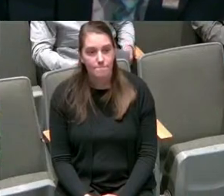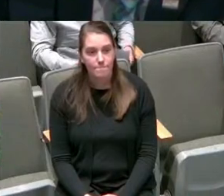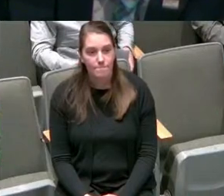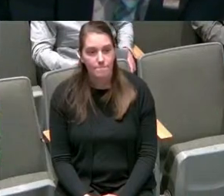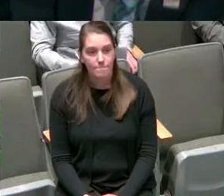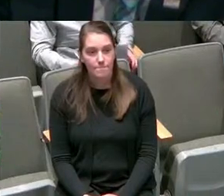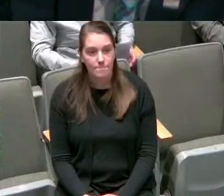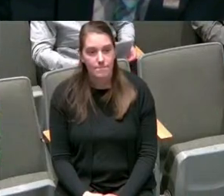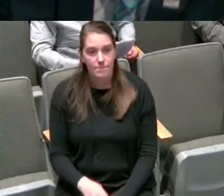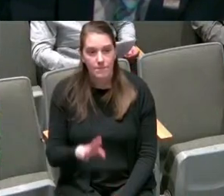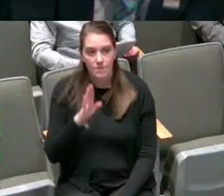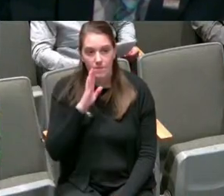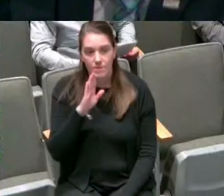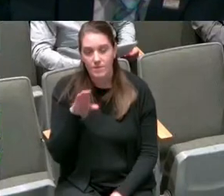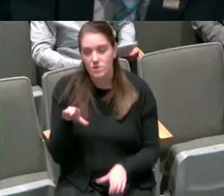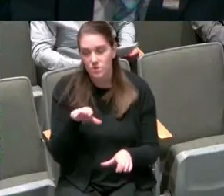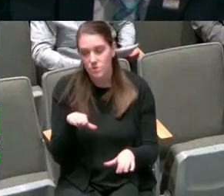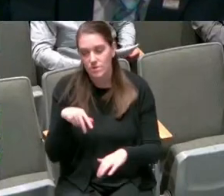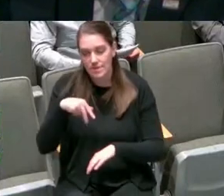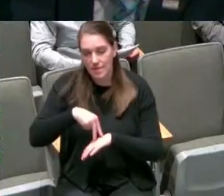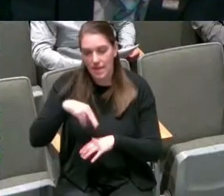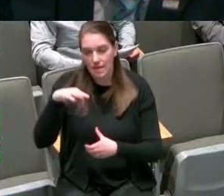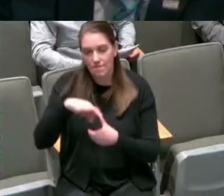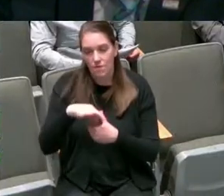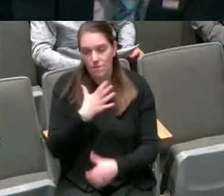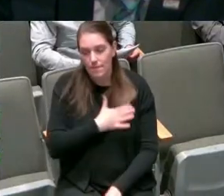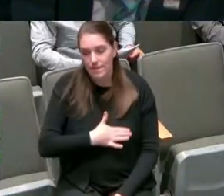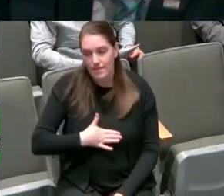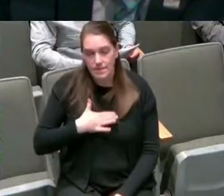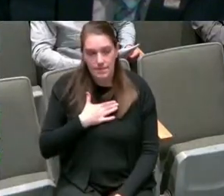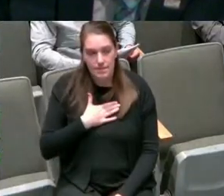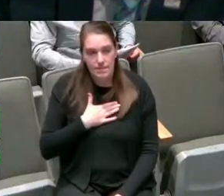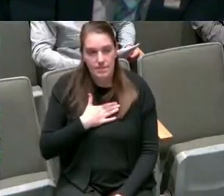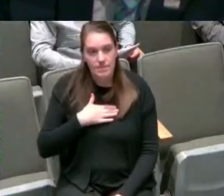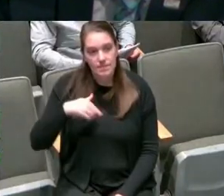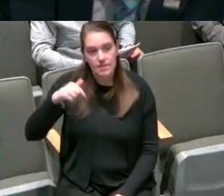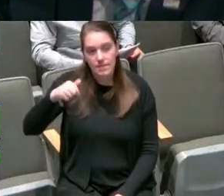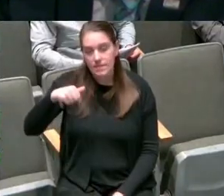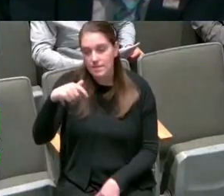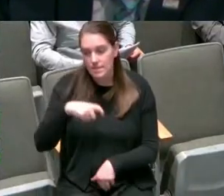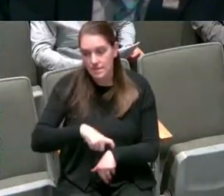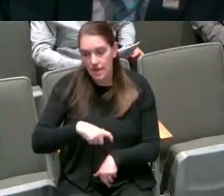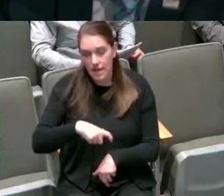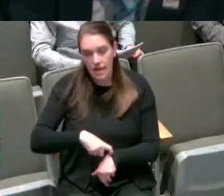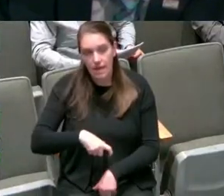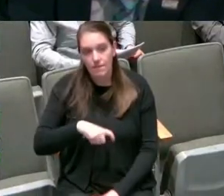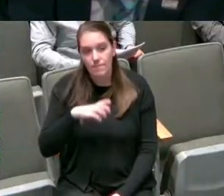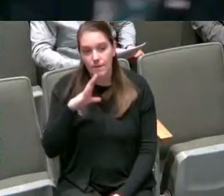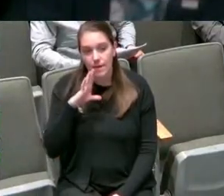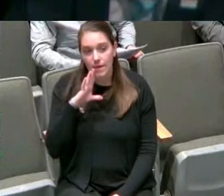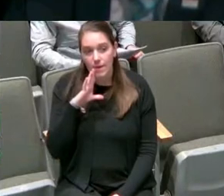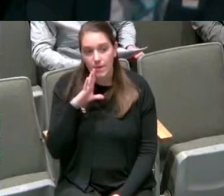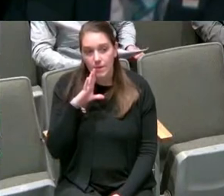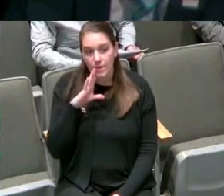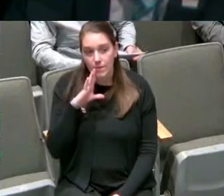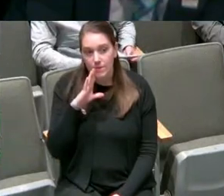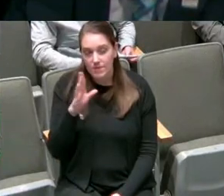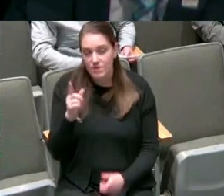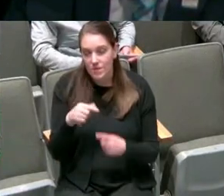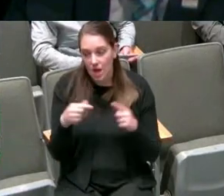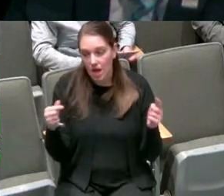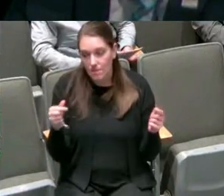we're gonna do a vote standing vote please this time I'm going to do it um the other way